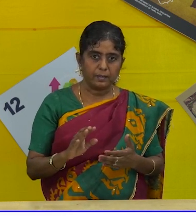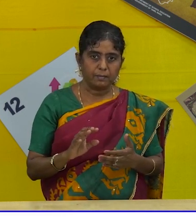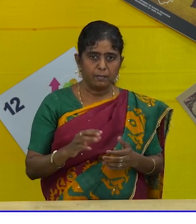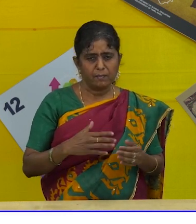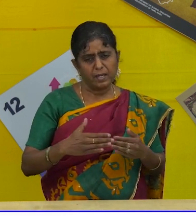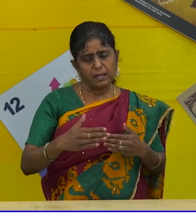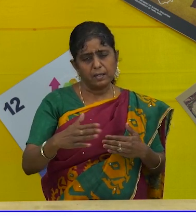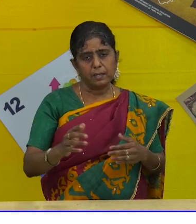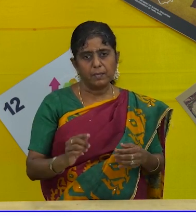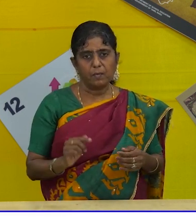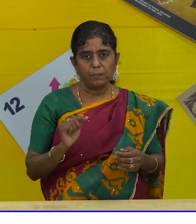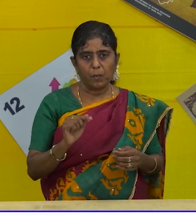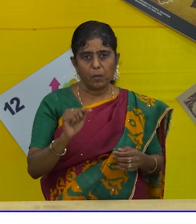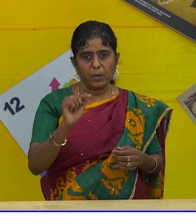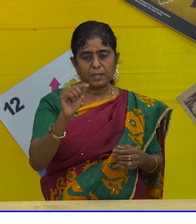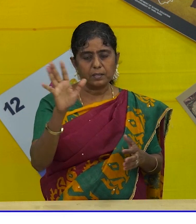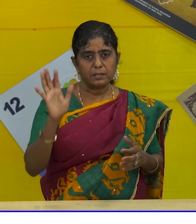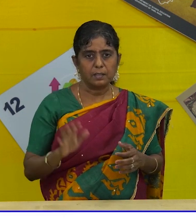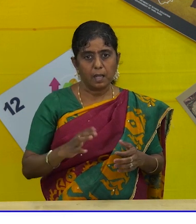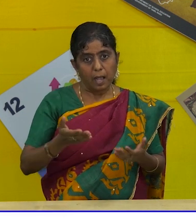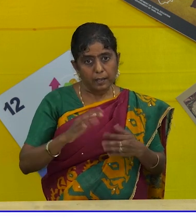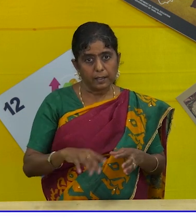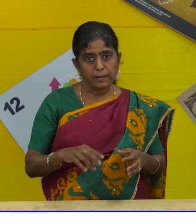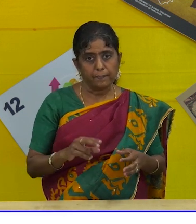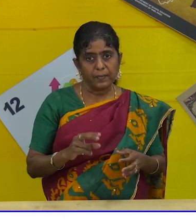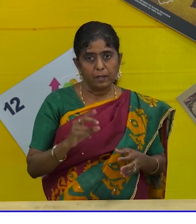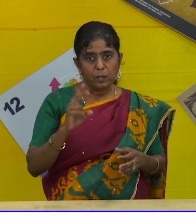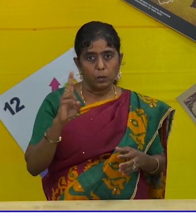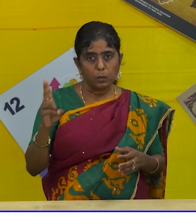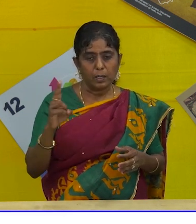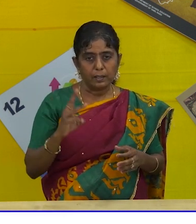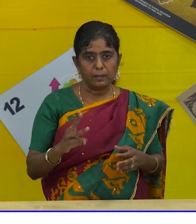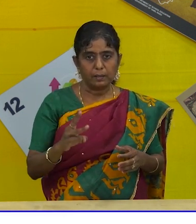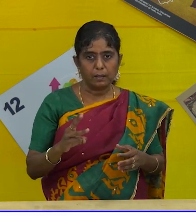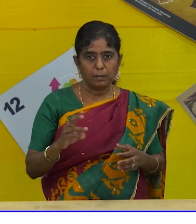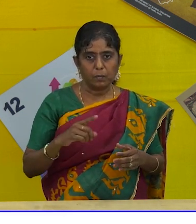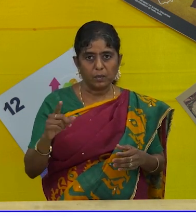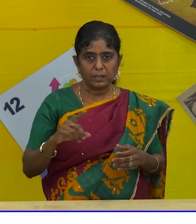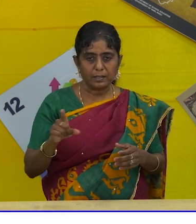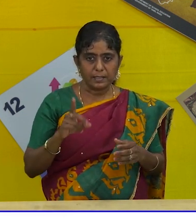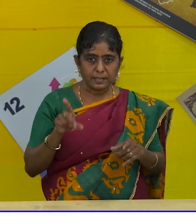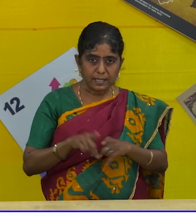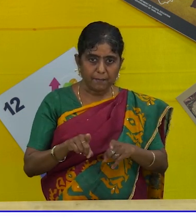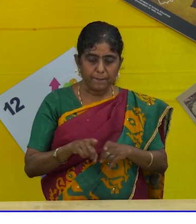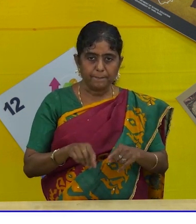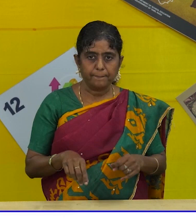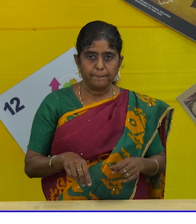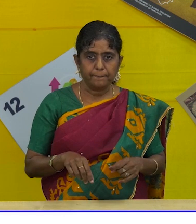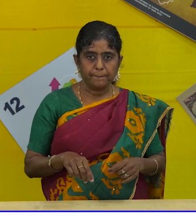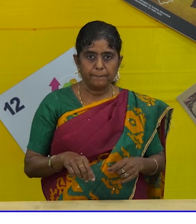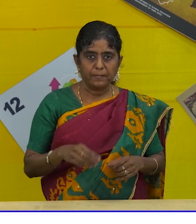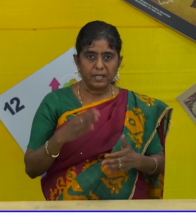point of contact with many number of points. And again, see that 2 and 3, both are lying on the same